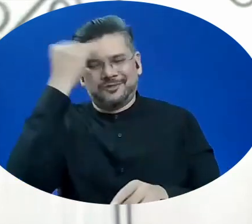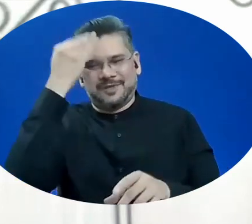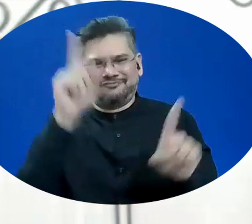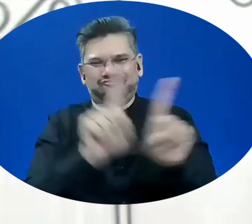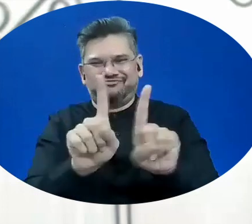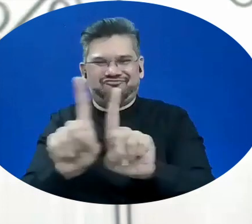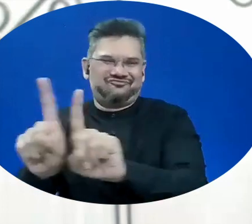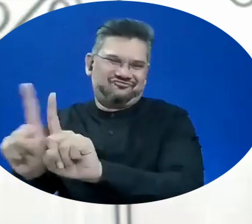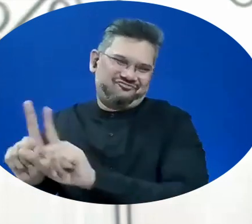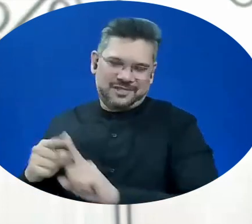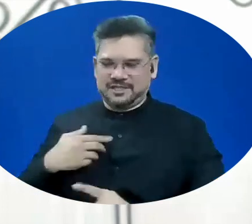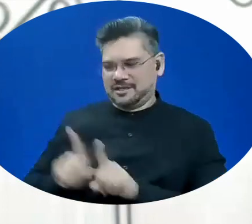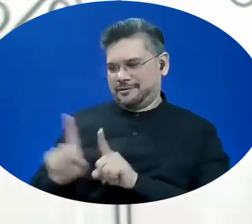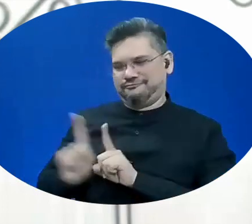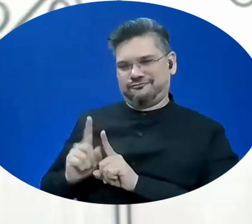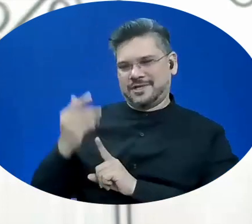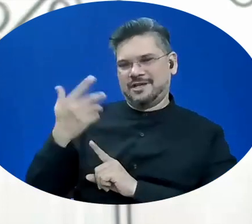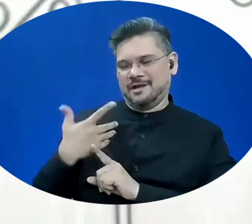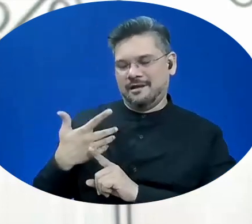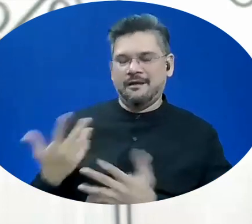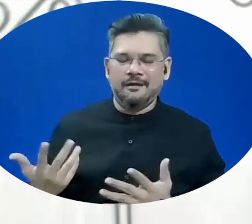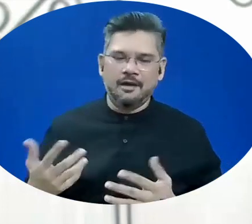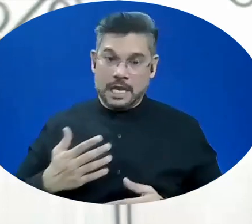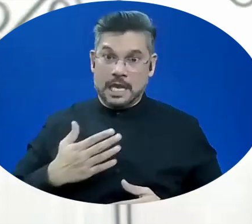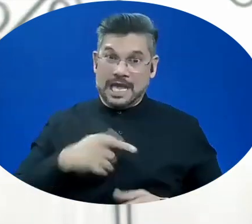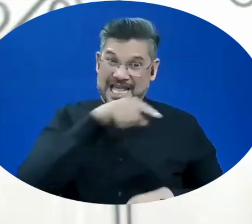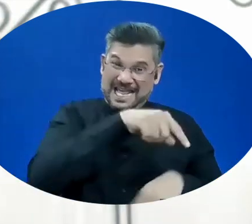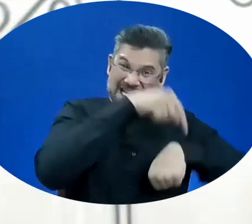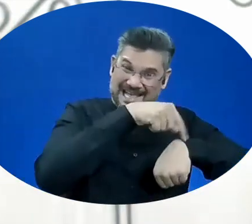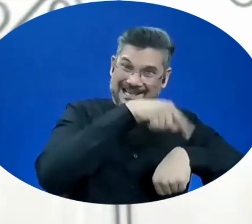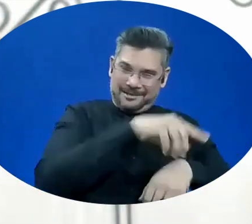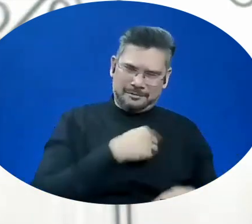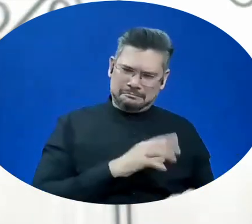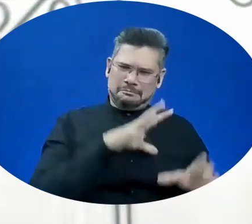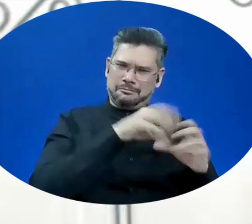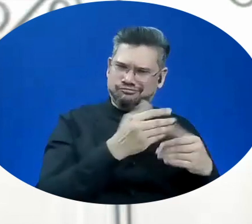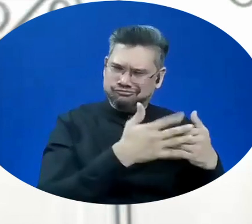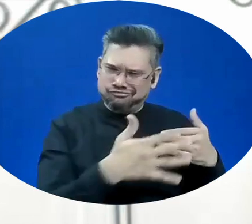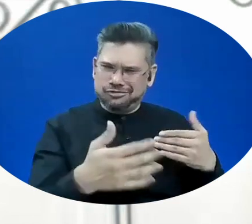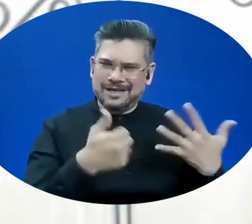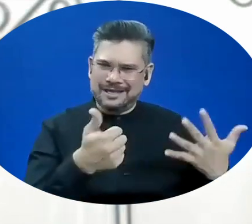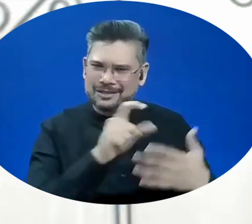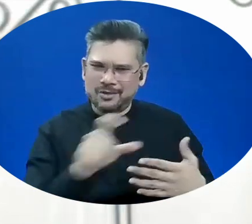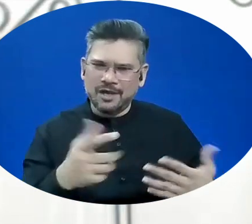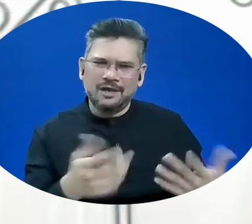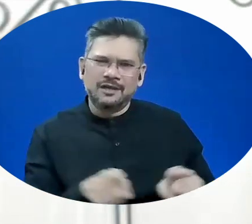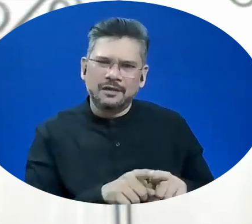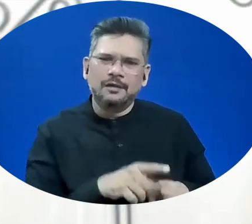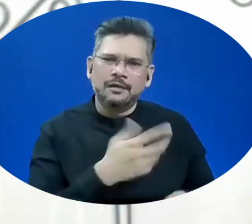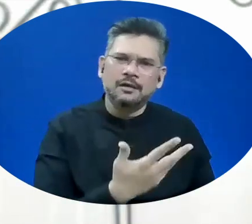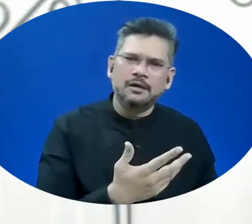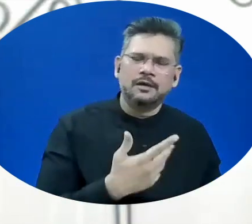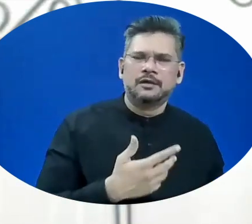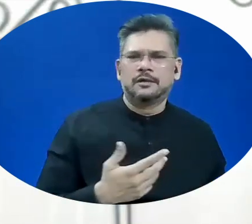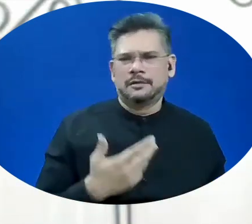my journey in the group was to create an art piece. It was stitching.